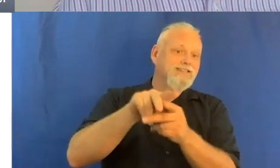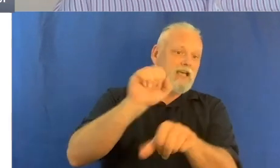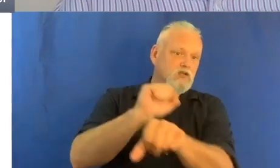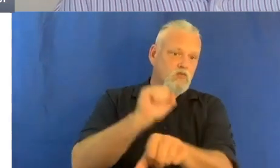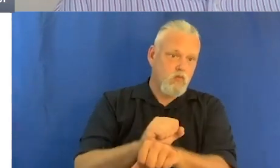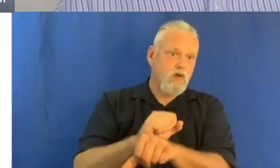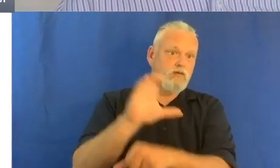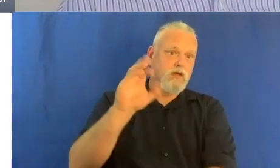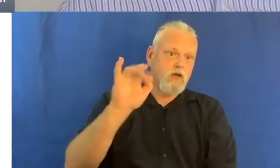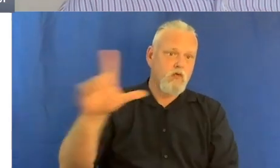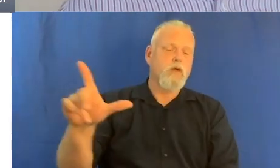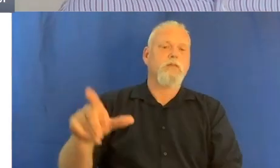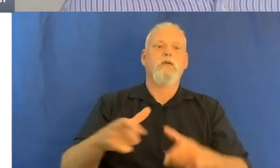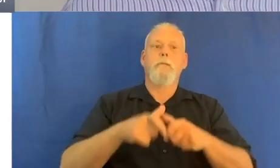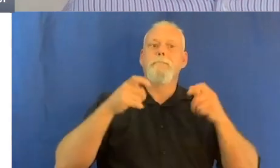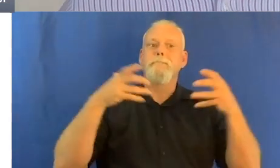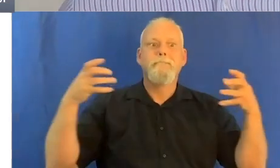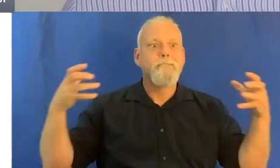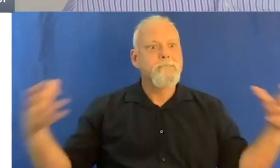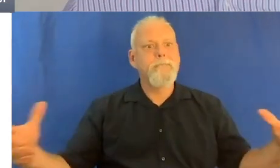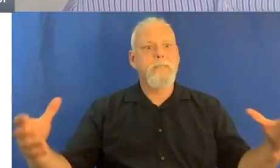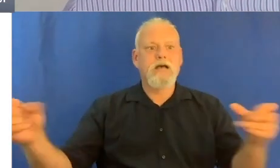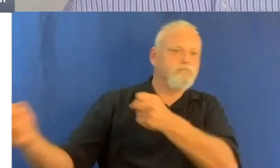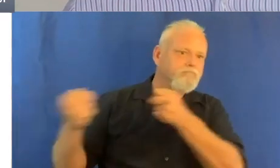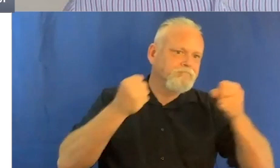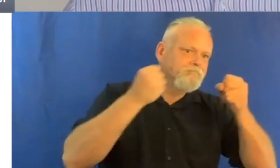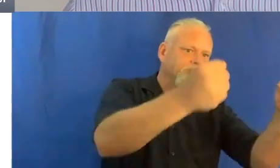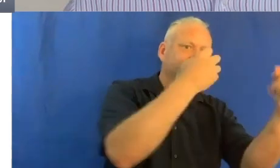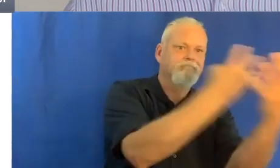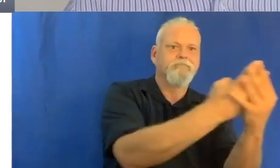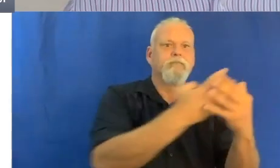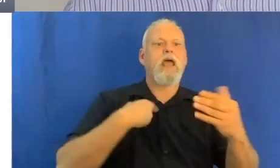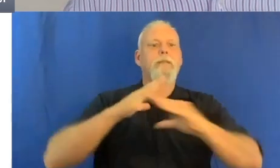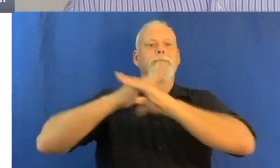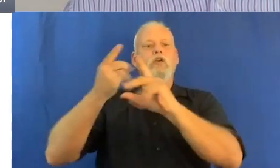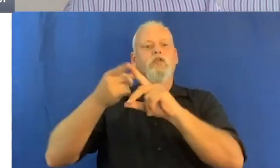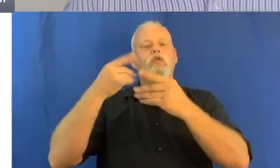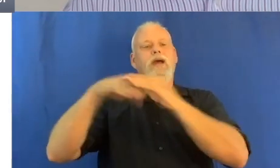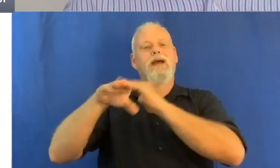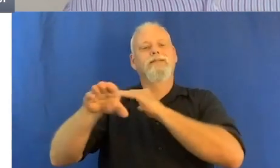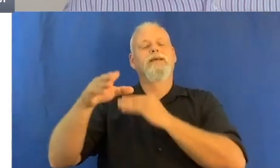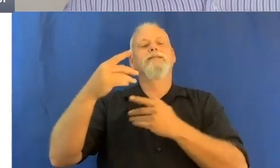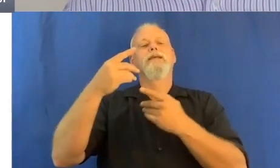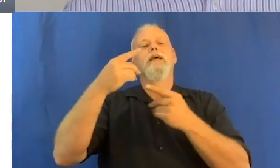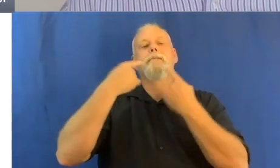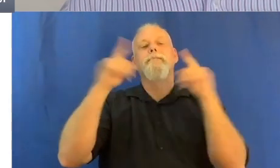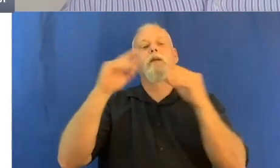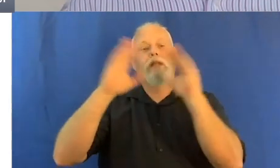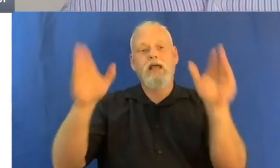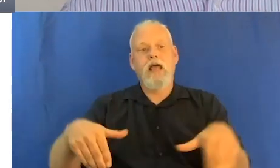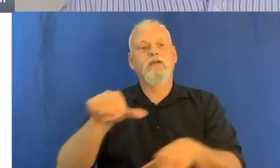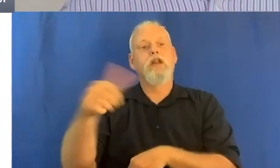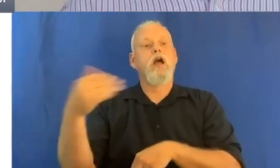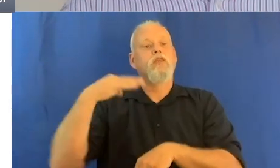incarceration, and removing the legal barriers to accessing public housing and other social benefits for people